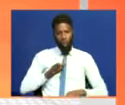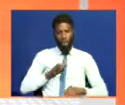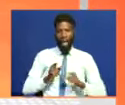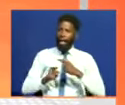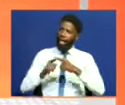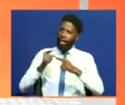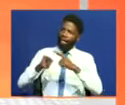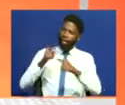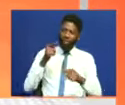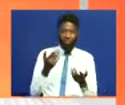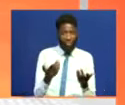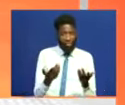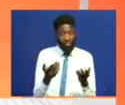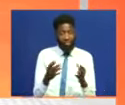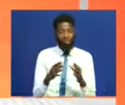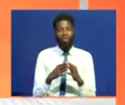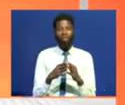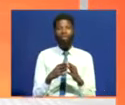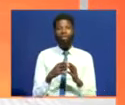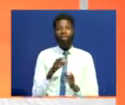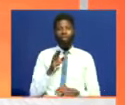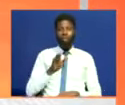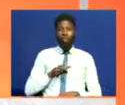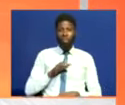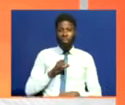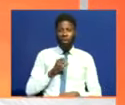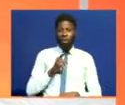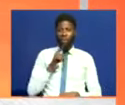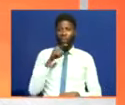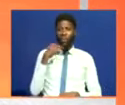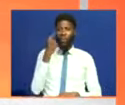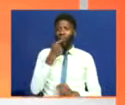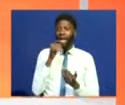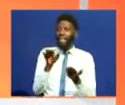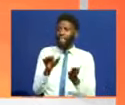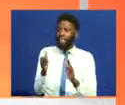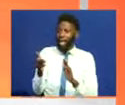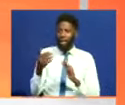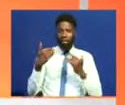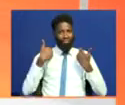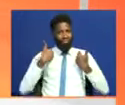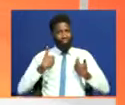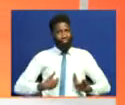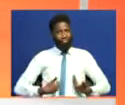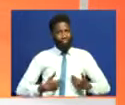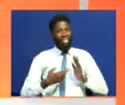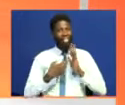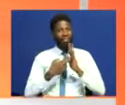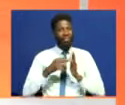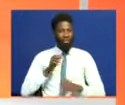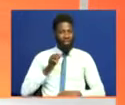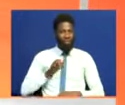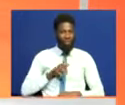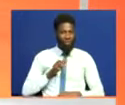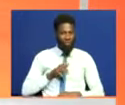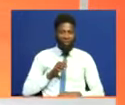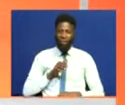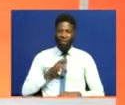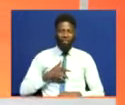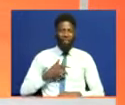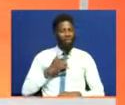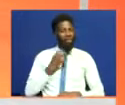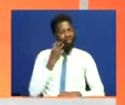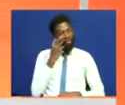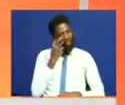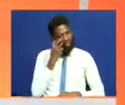been, who's now, his soul is resting. I'm a representation of them. And mm-hmm. it is sad. And I want to add to